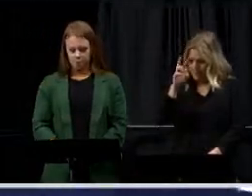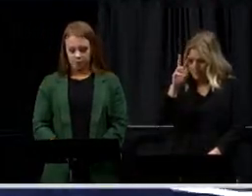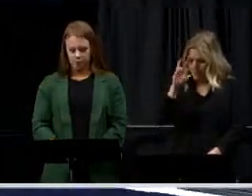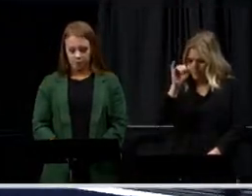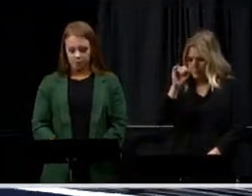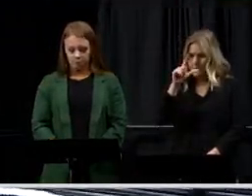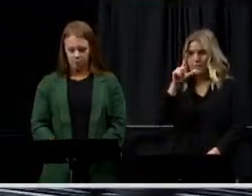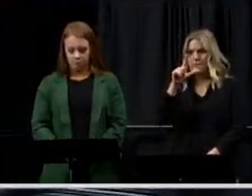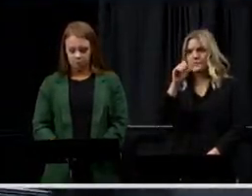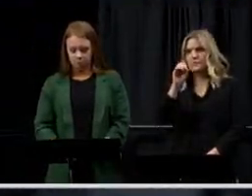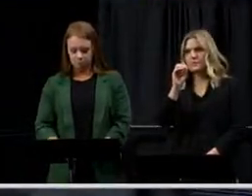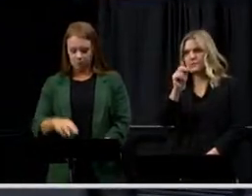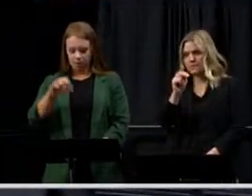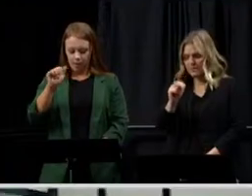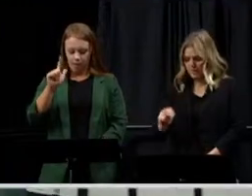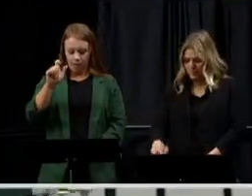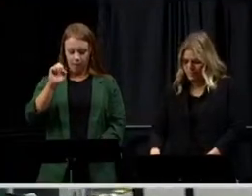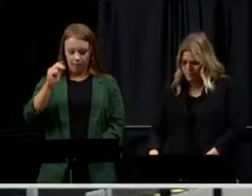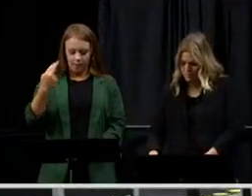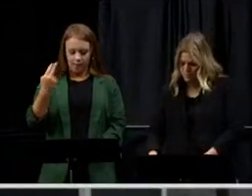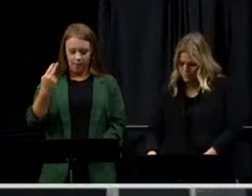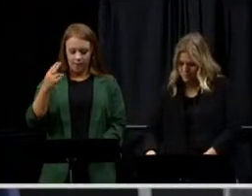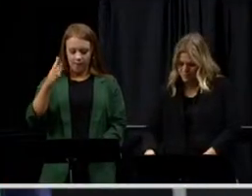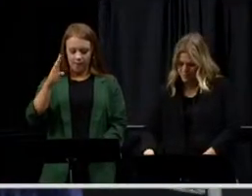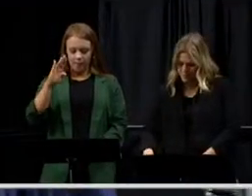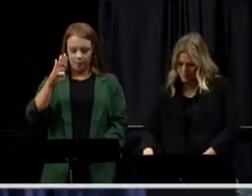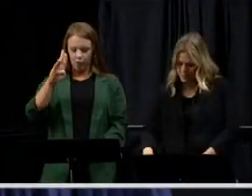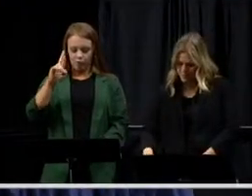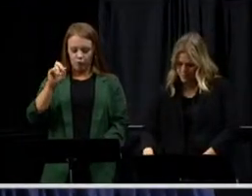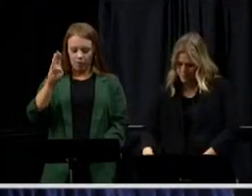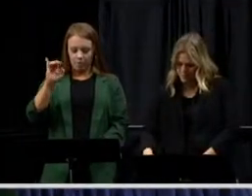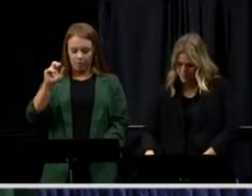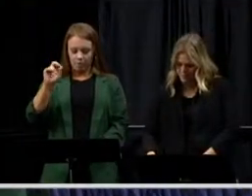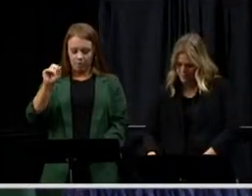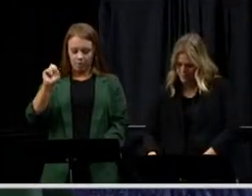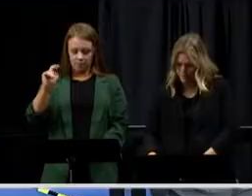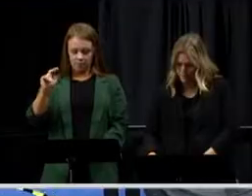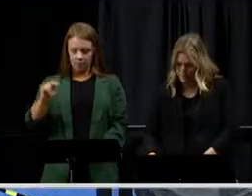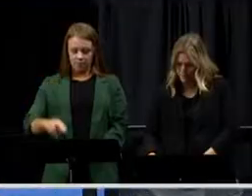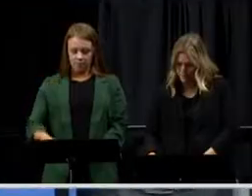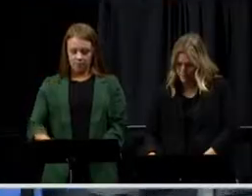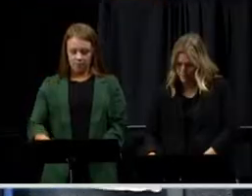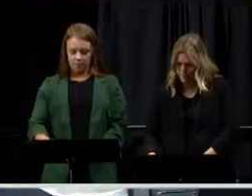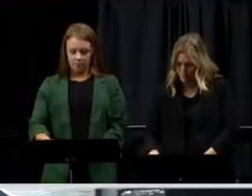Wilson. Aaliyah Belle Jolie Robinson.